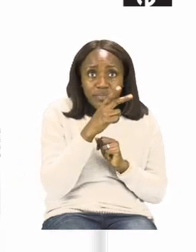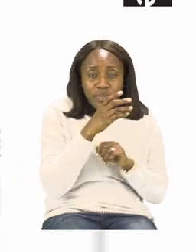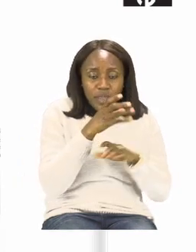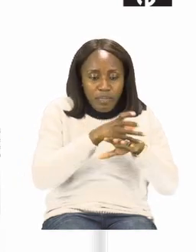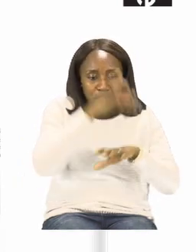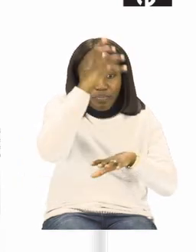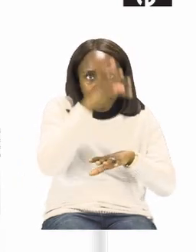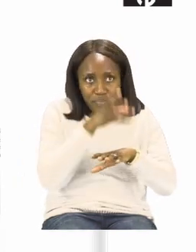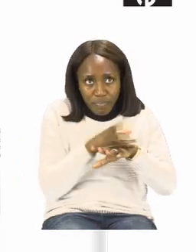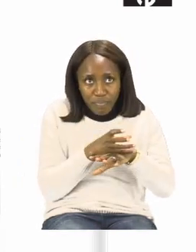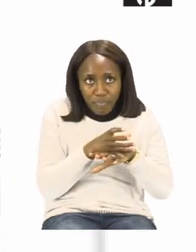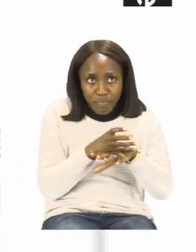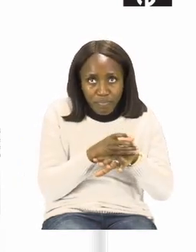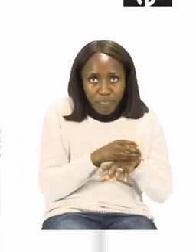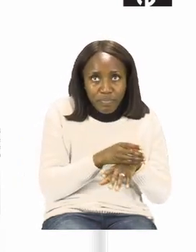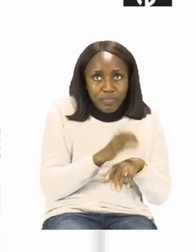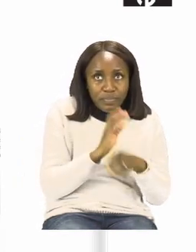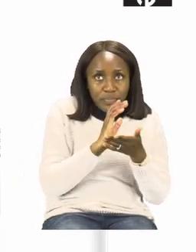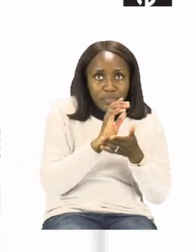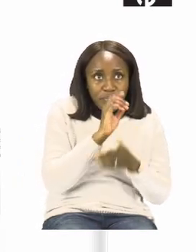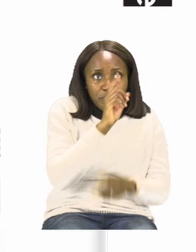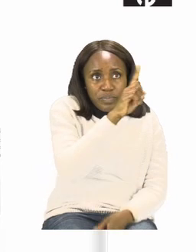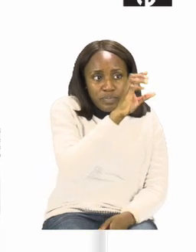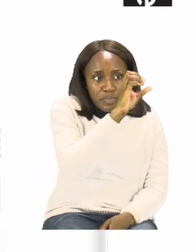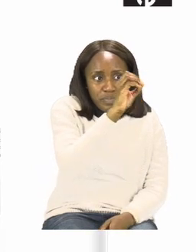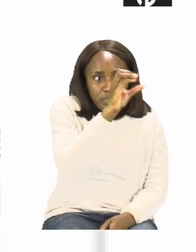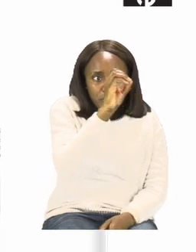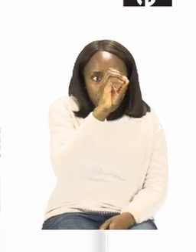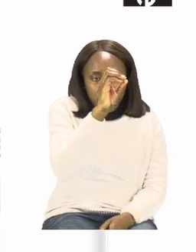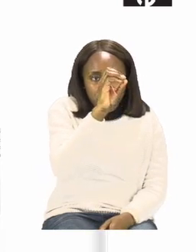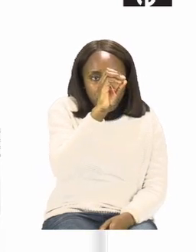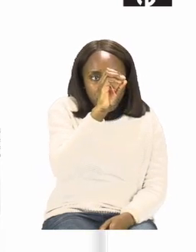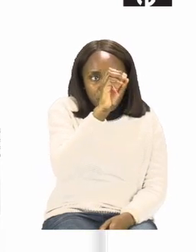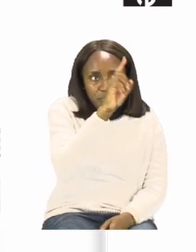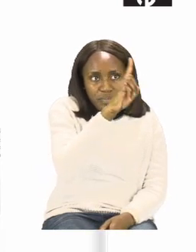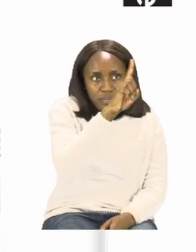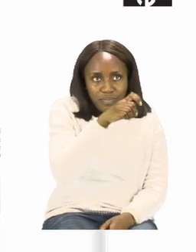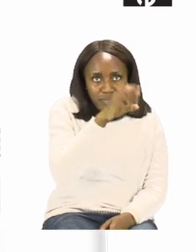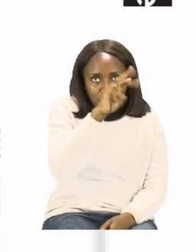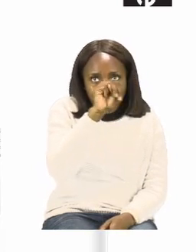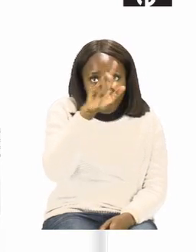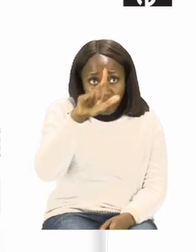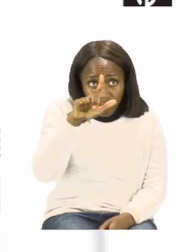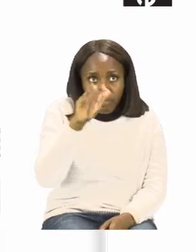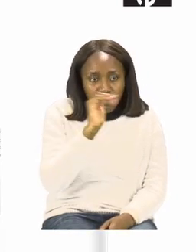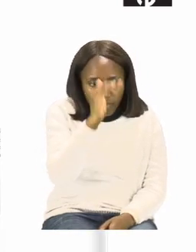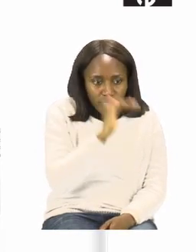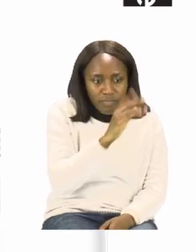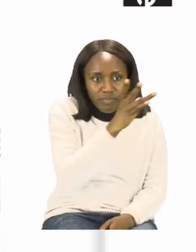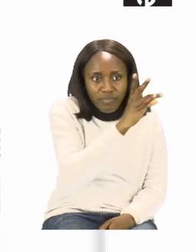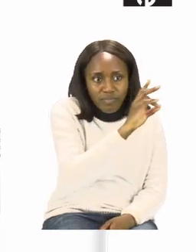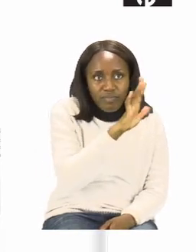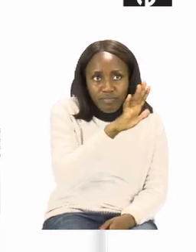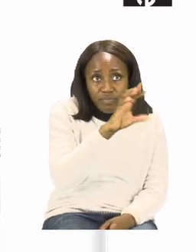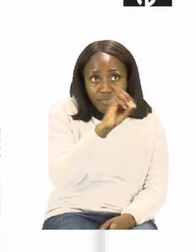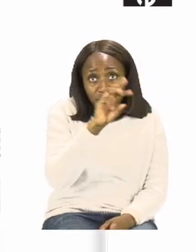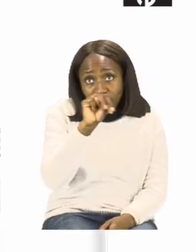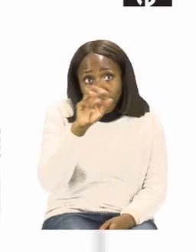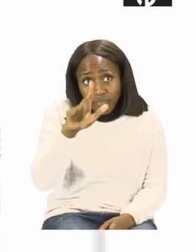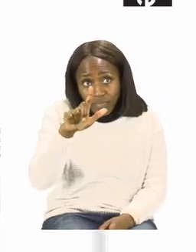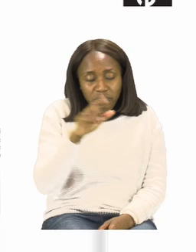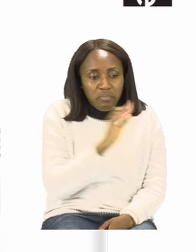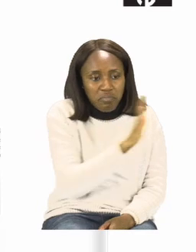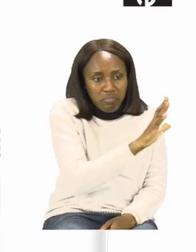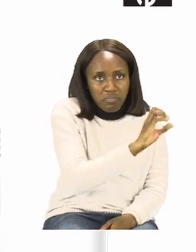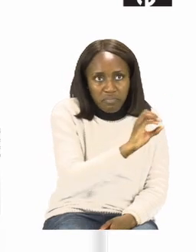they end at 1,000 milliliters, 1,000 milliliters. Now, with each one,